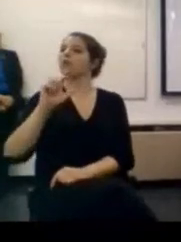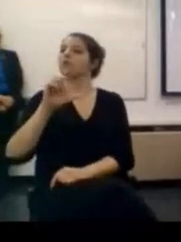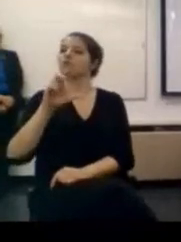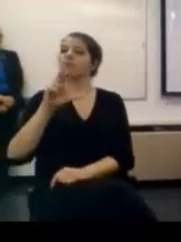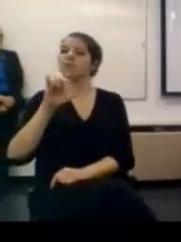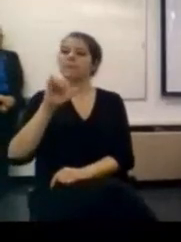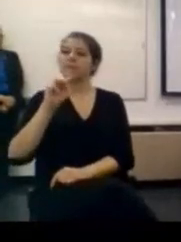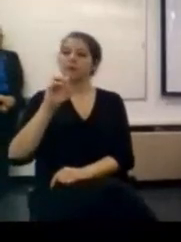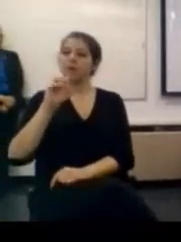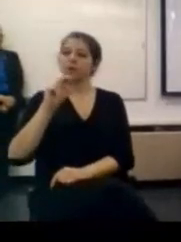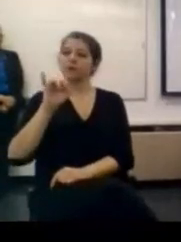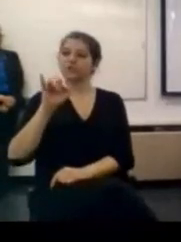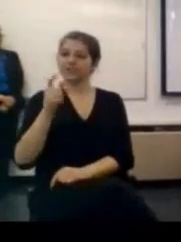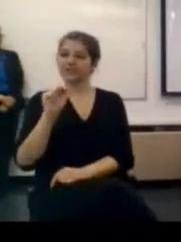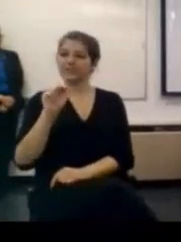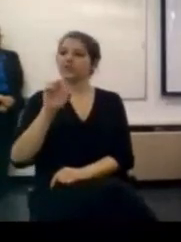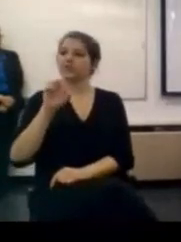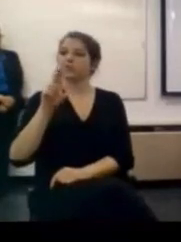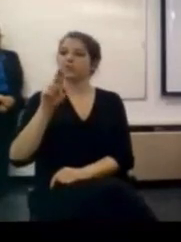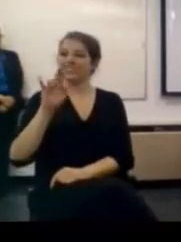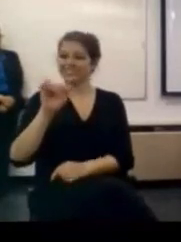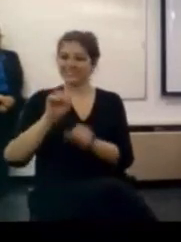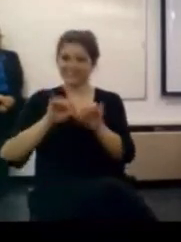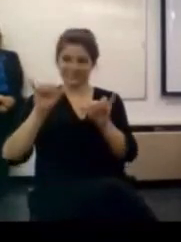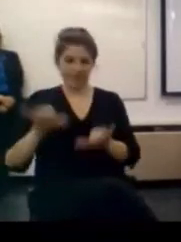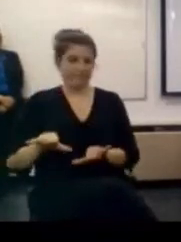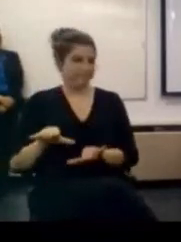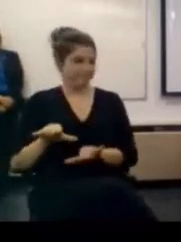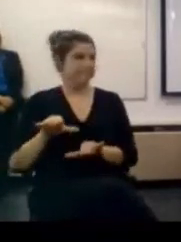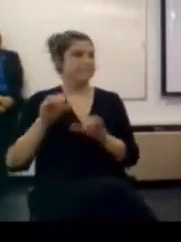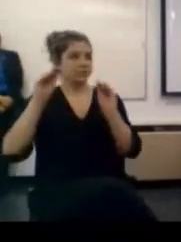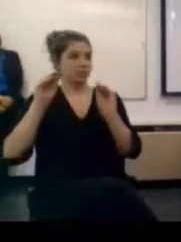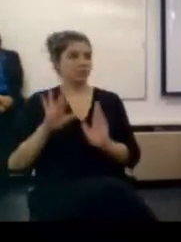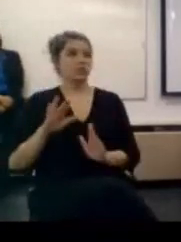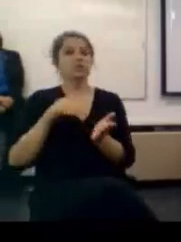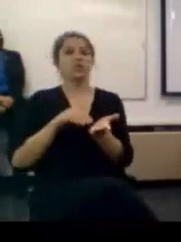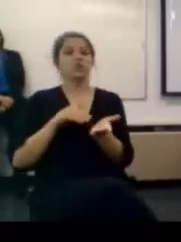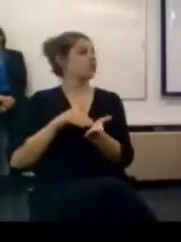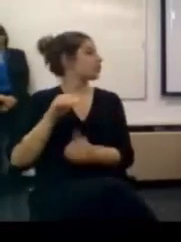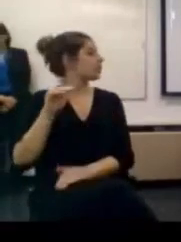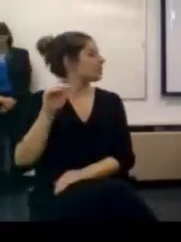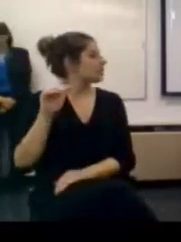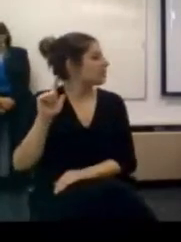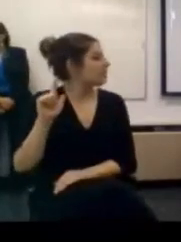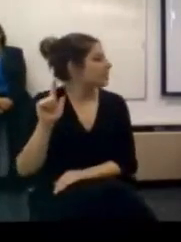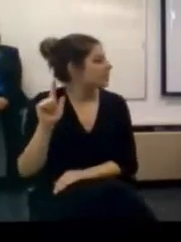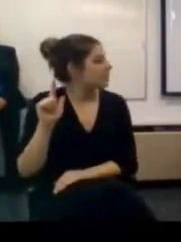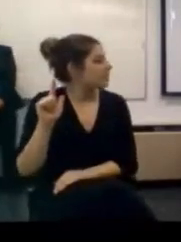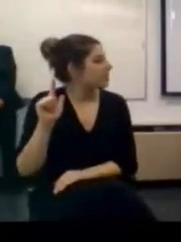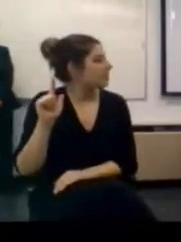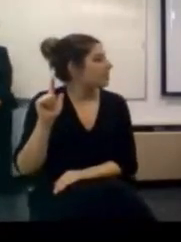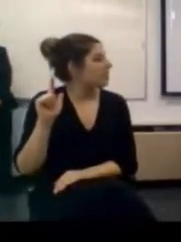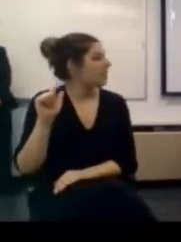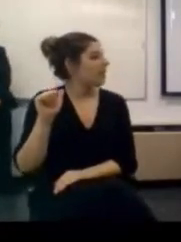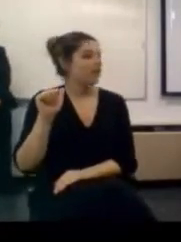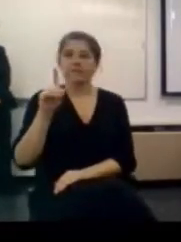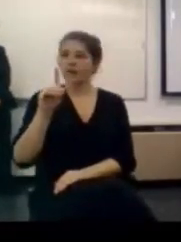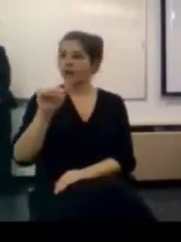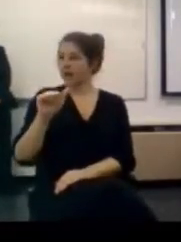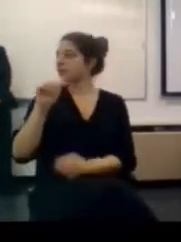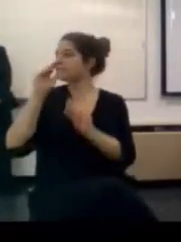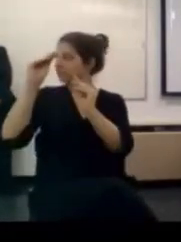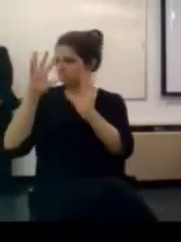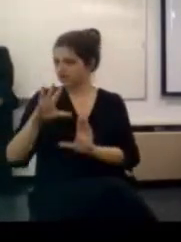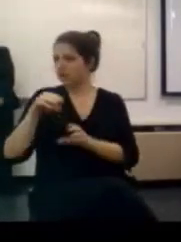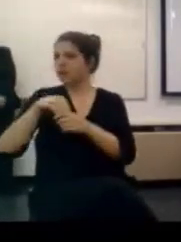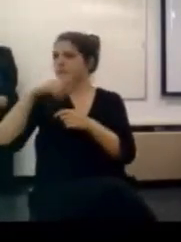critical criminologist and professor in CUNY system. Dr. Leda is also